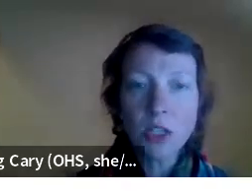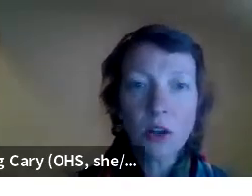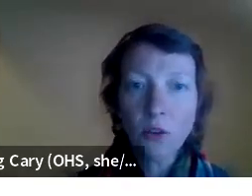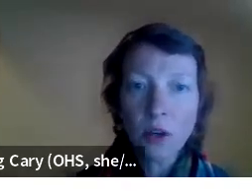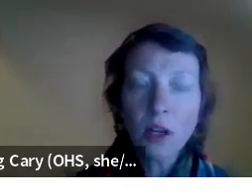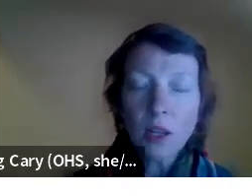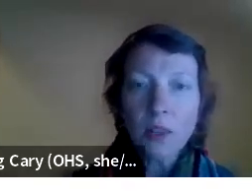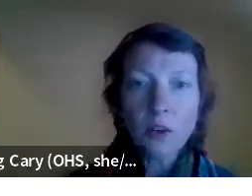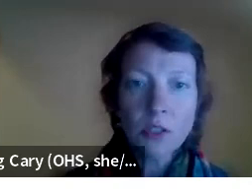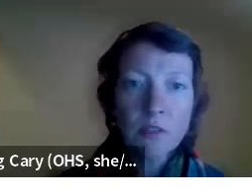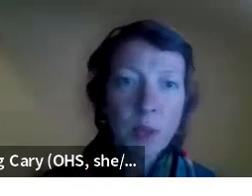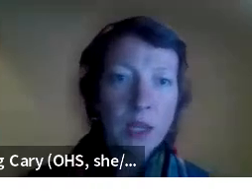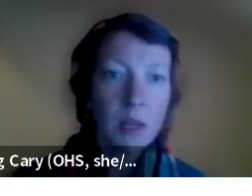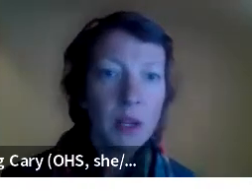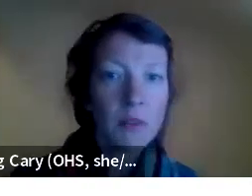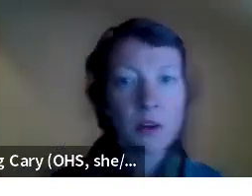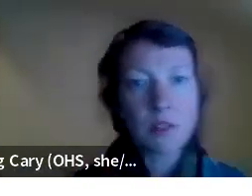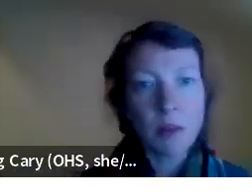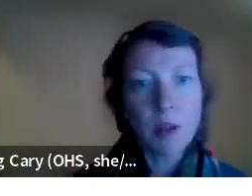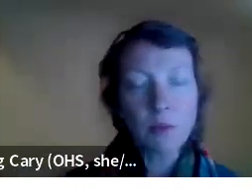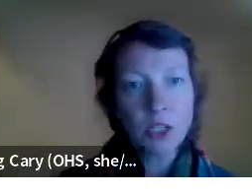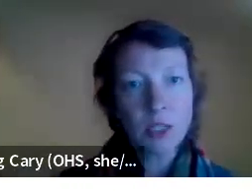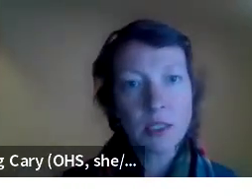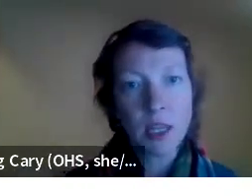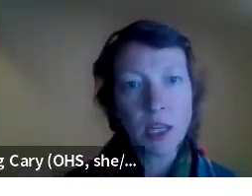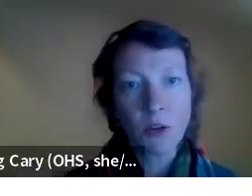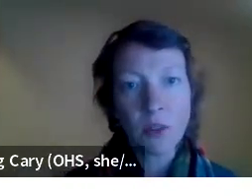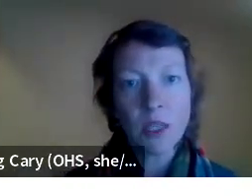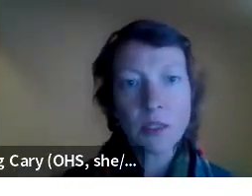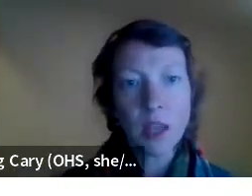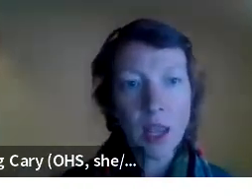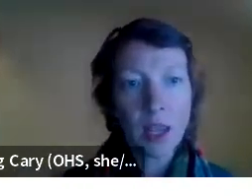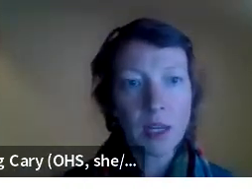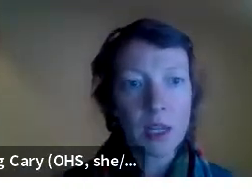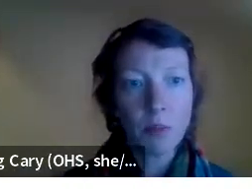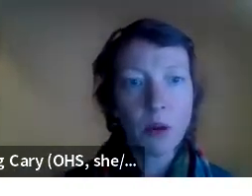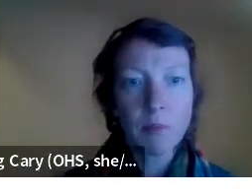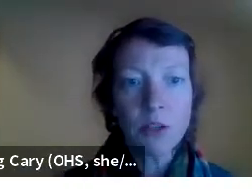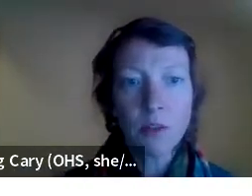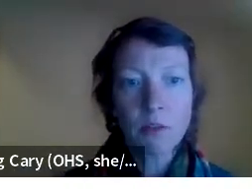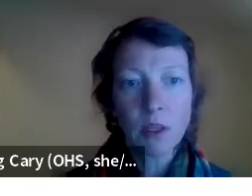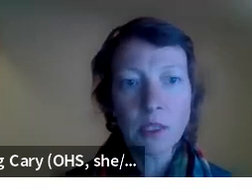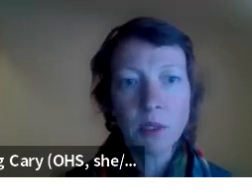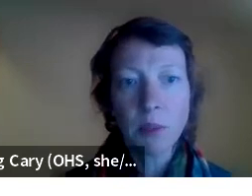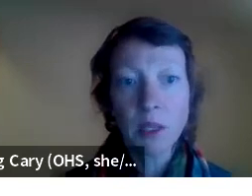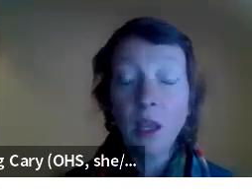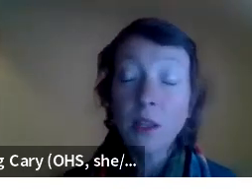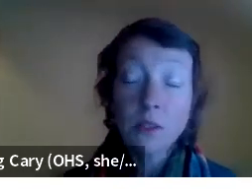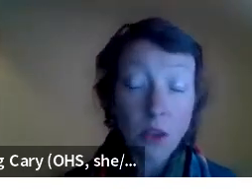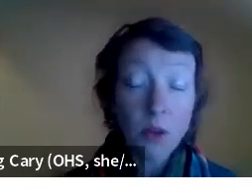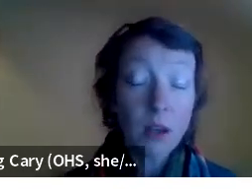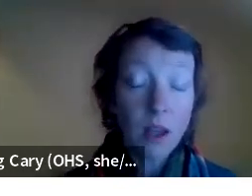is changing over the course of this pandemic. There are some regions like in Northeast and in Portland Metro that really seem to